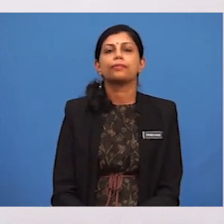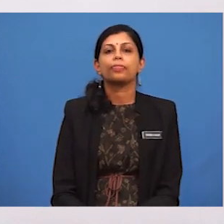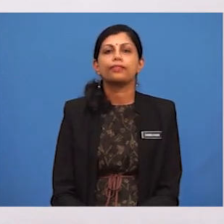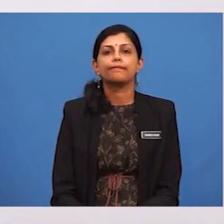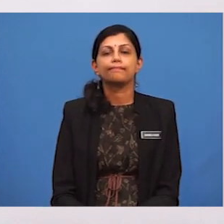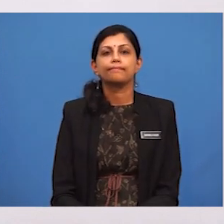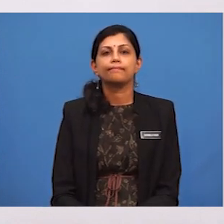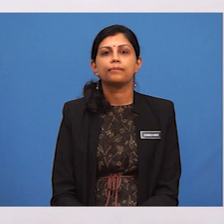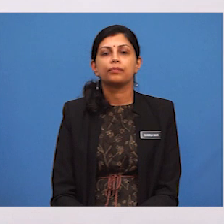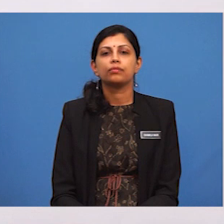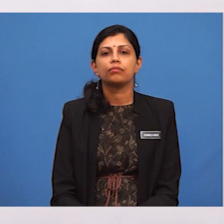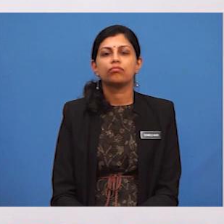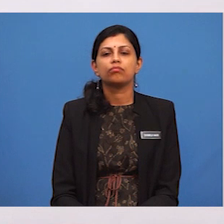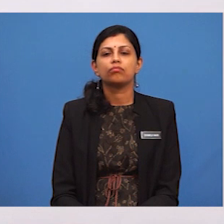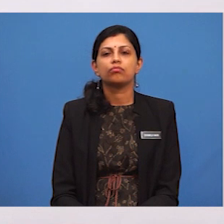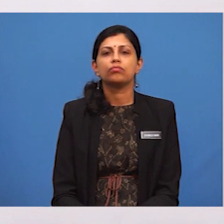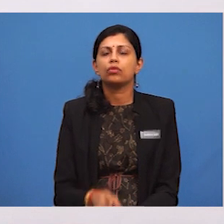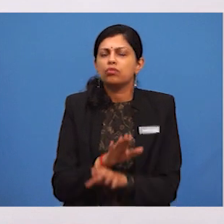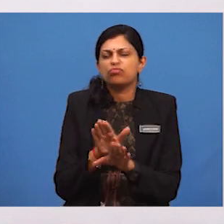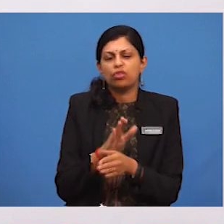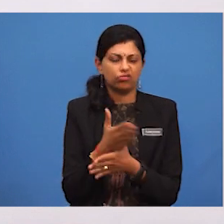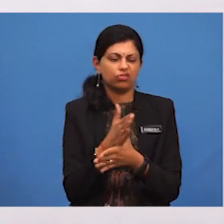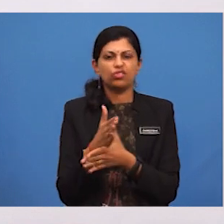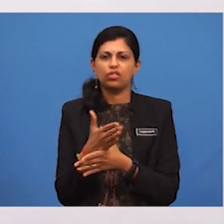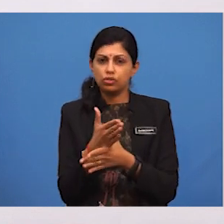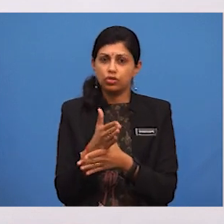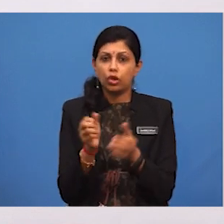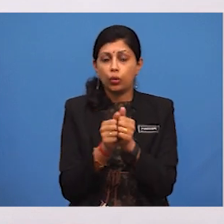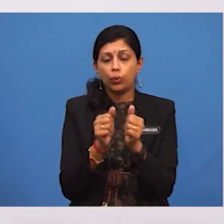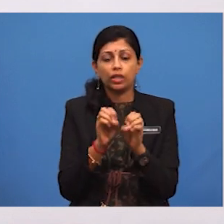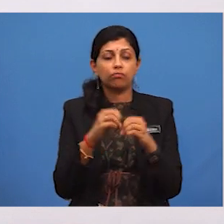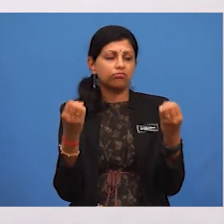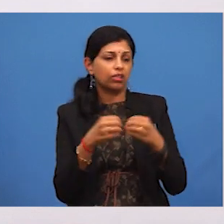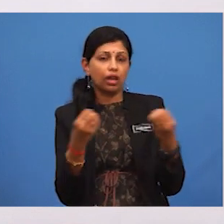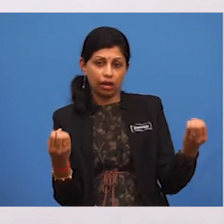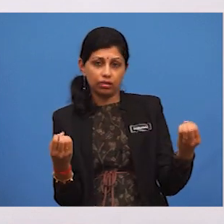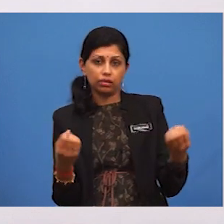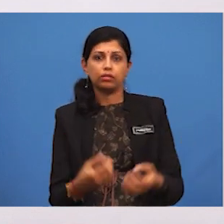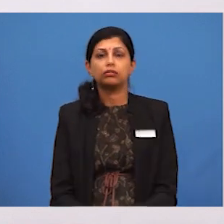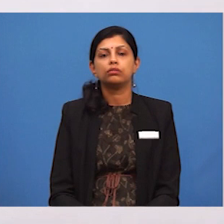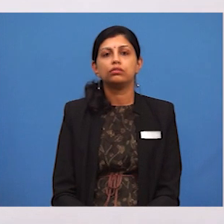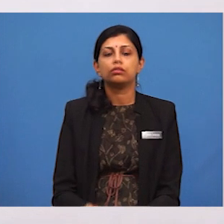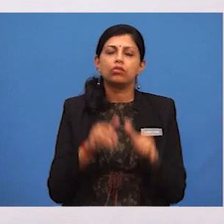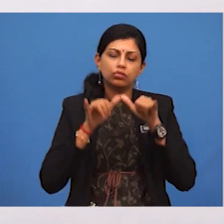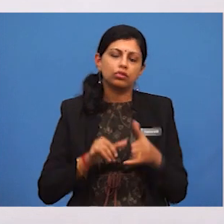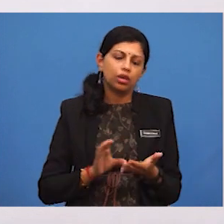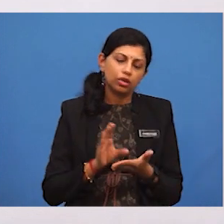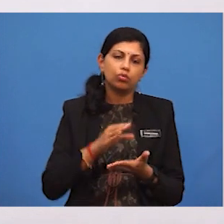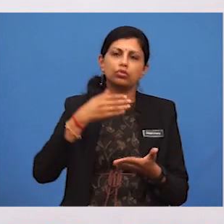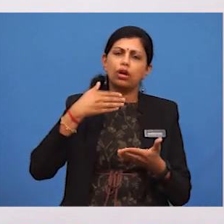You do not have to share computers with other students in college and leave college very late at